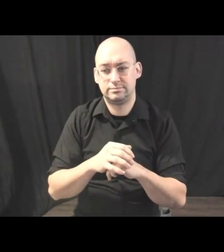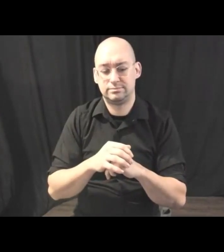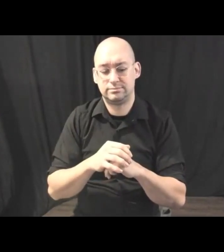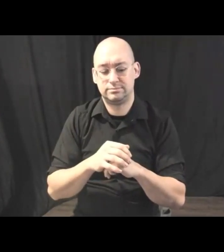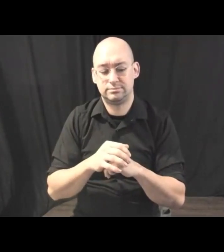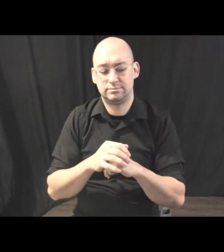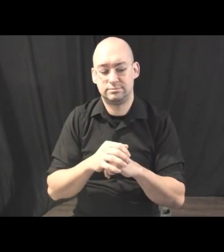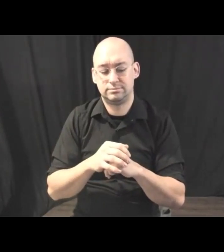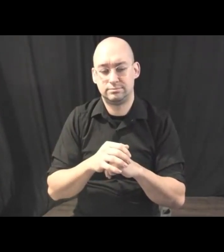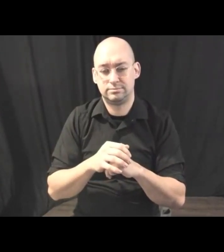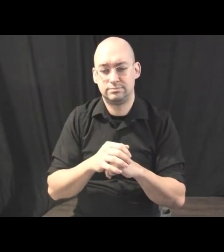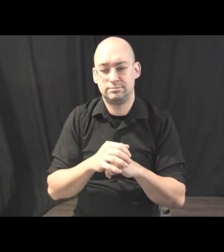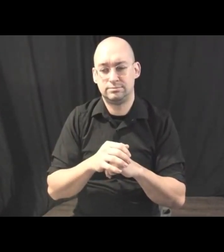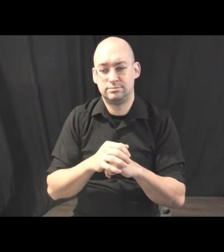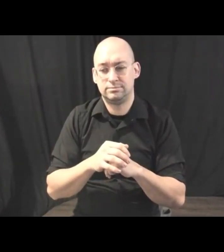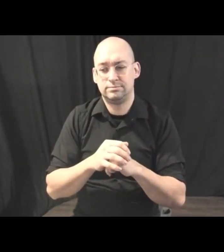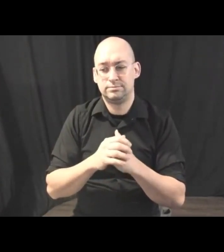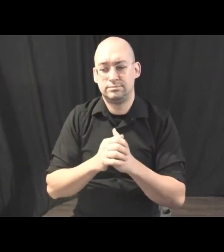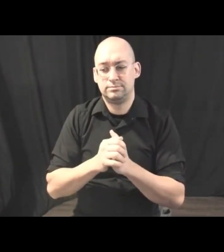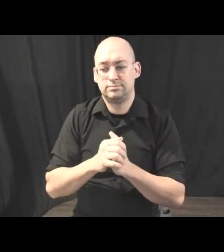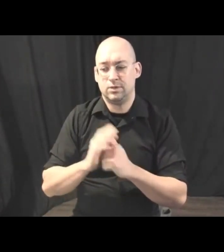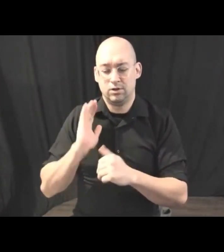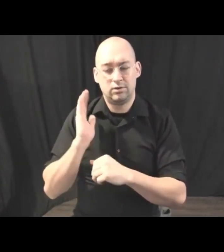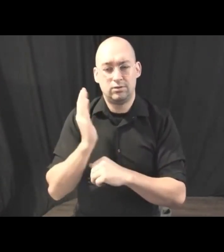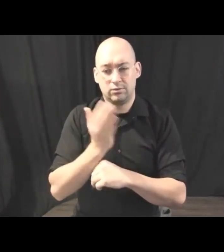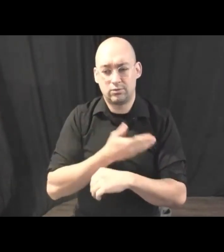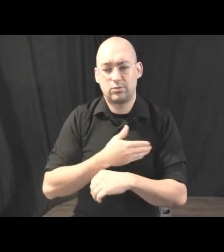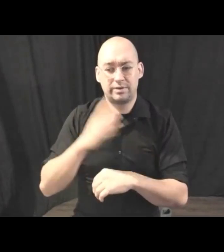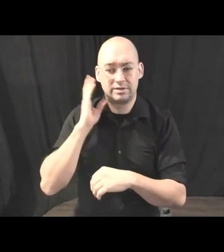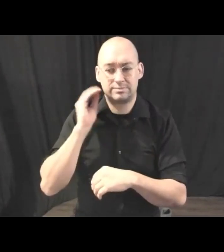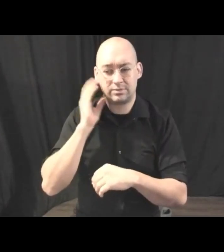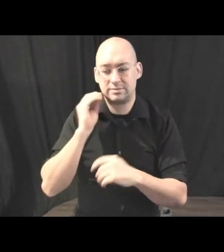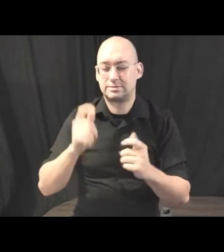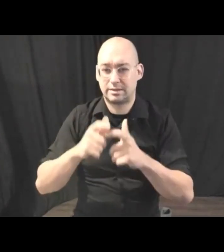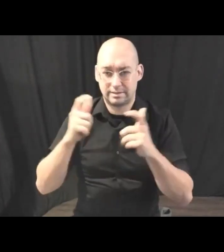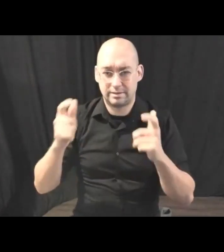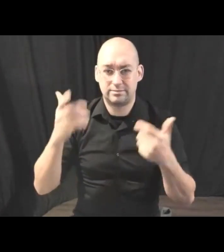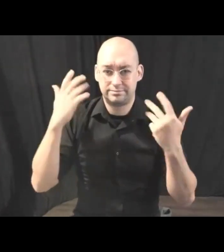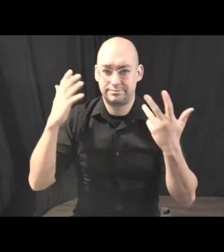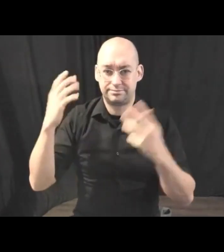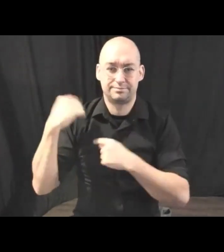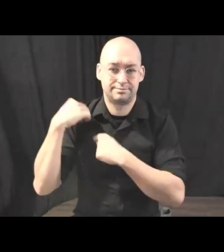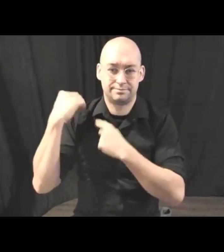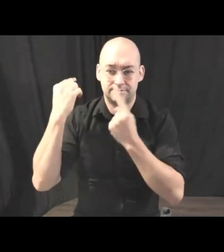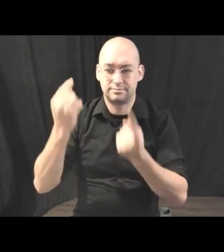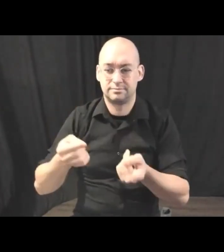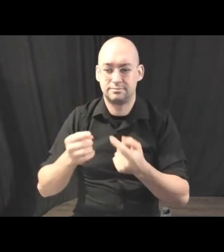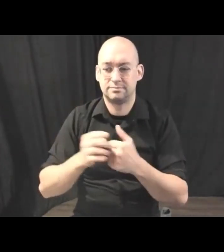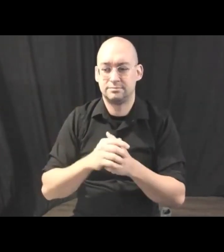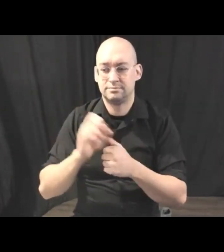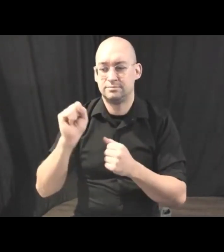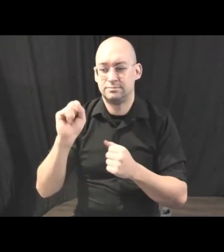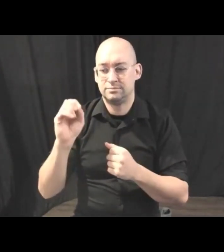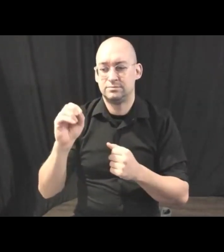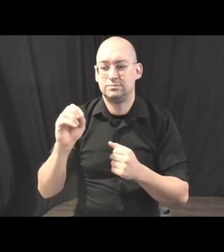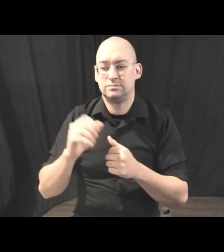I can't say more than ever. We've been through highly variable budget cycles. We have been through highly variable. Yeah. So